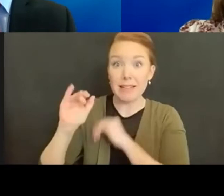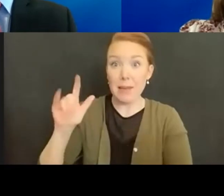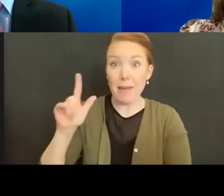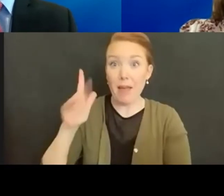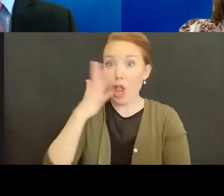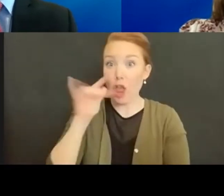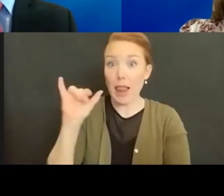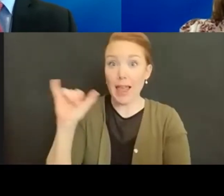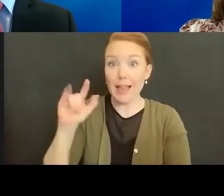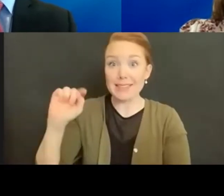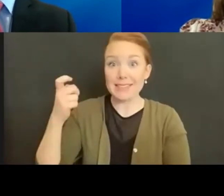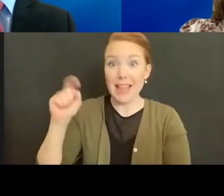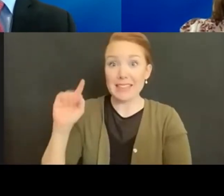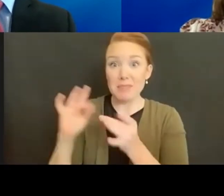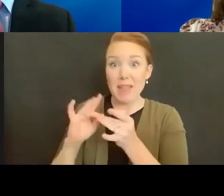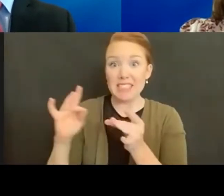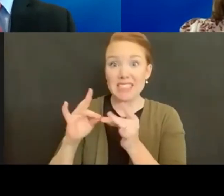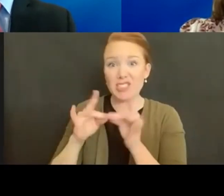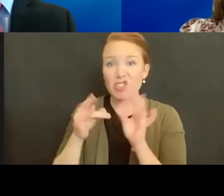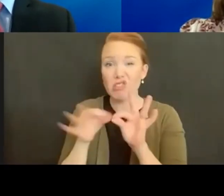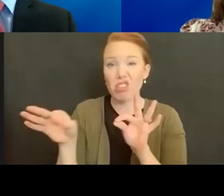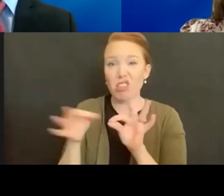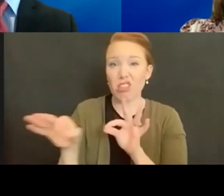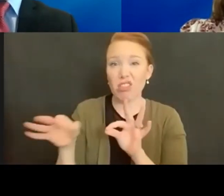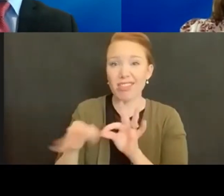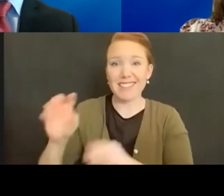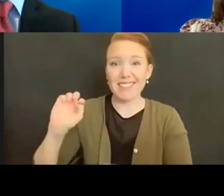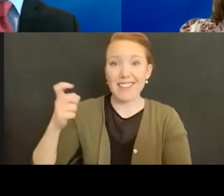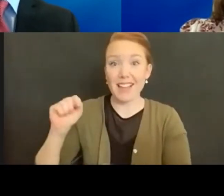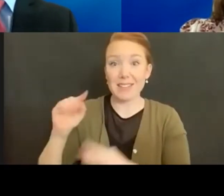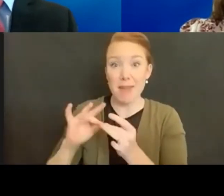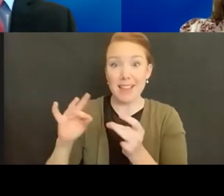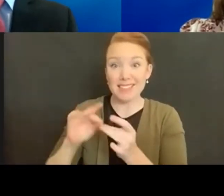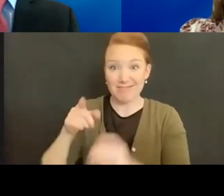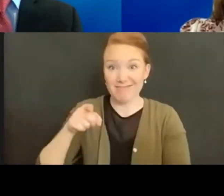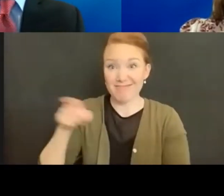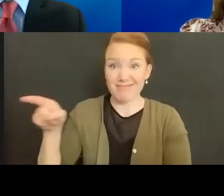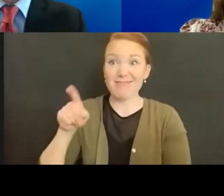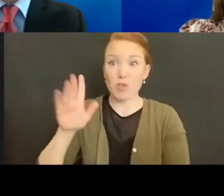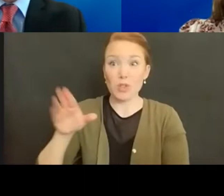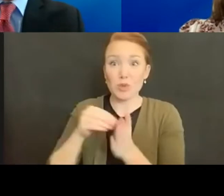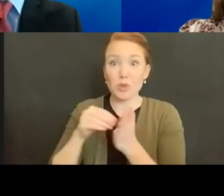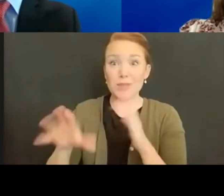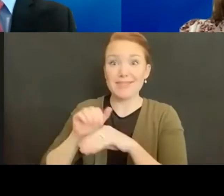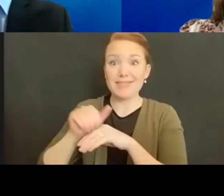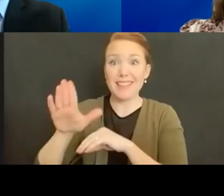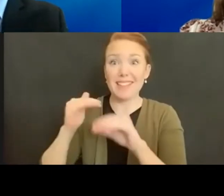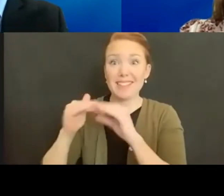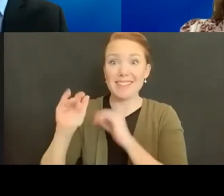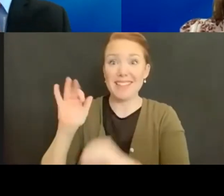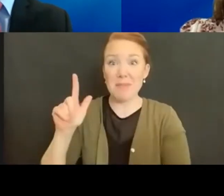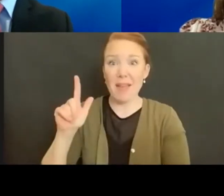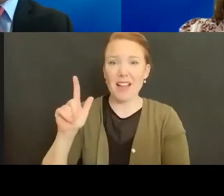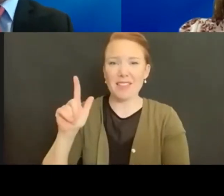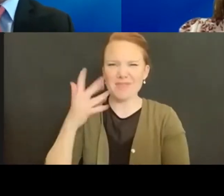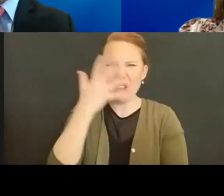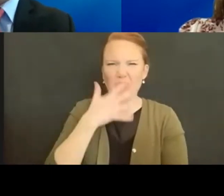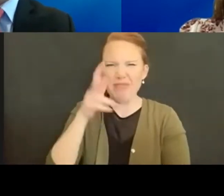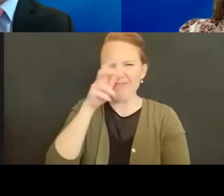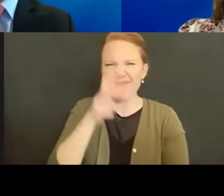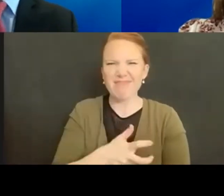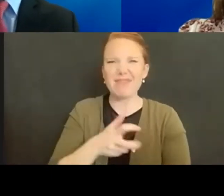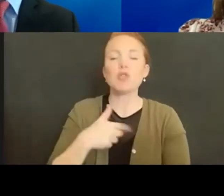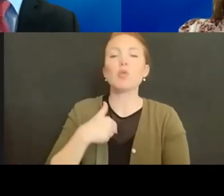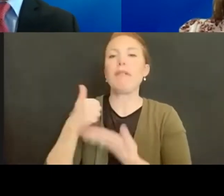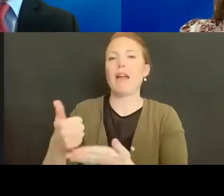text messages. You get emails that look like texts. Anybody's hands up for that? So we help students write and speak